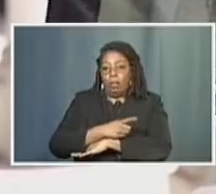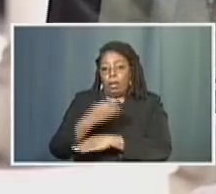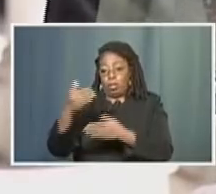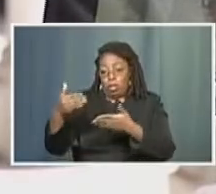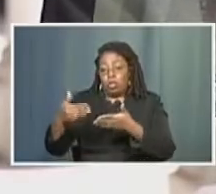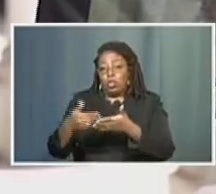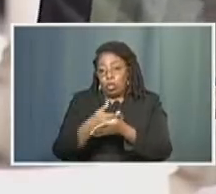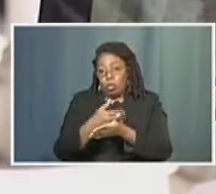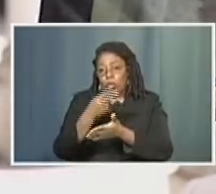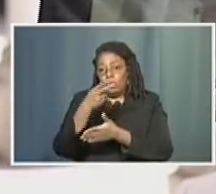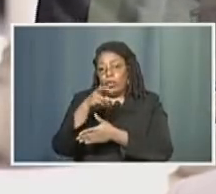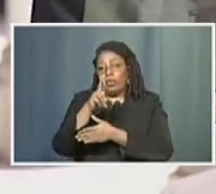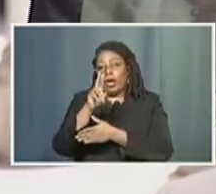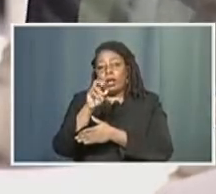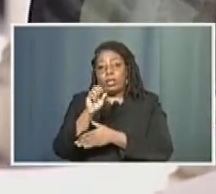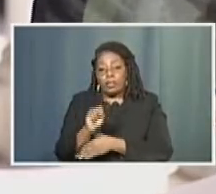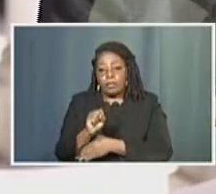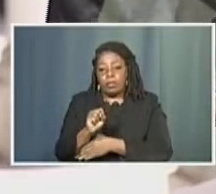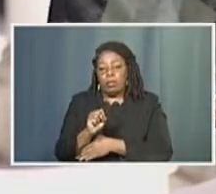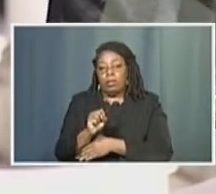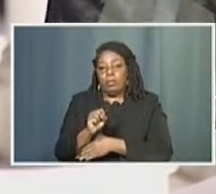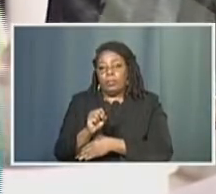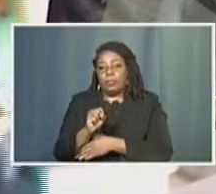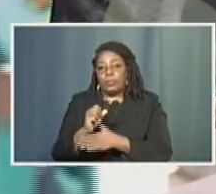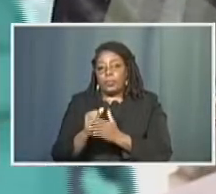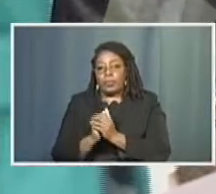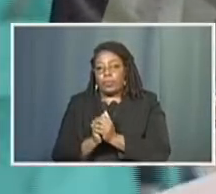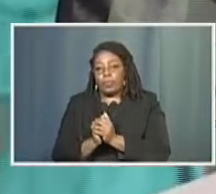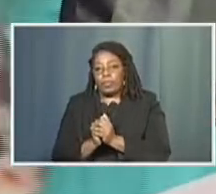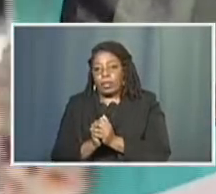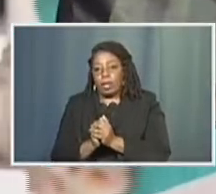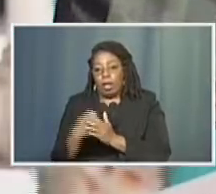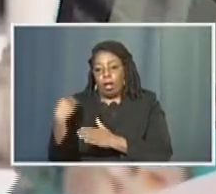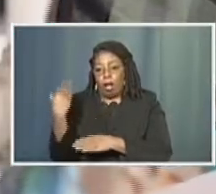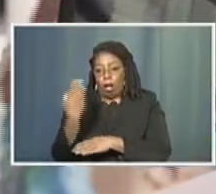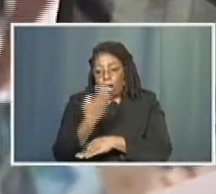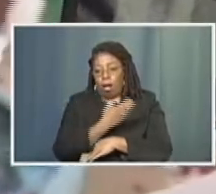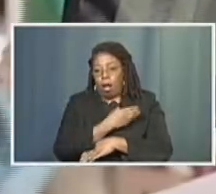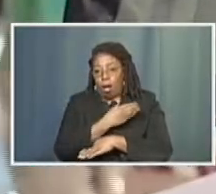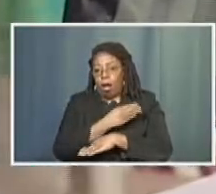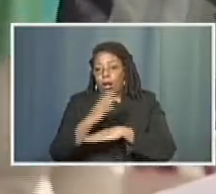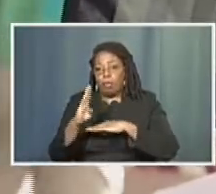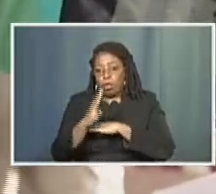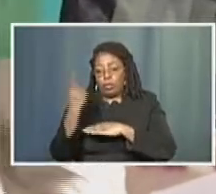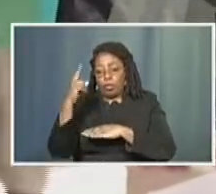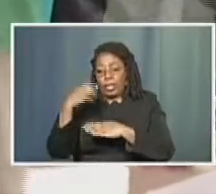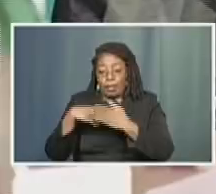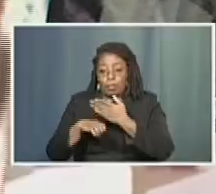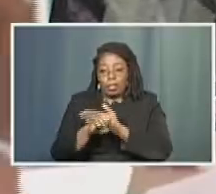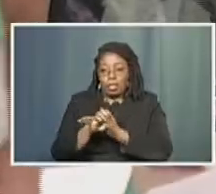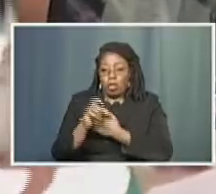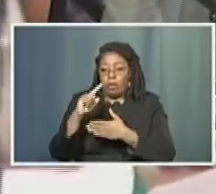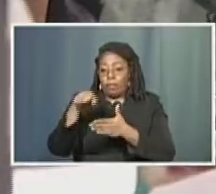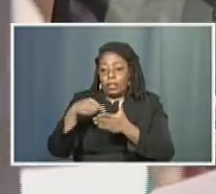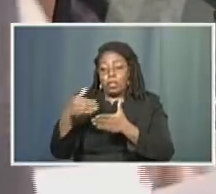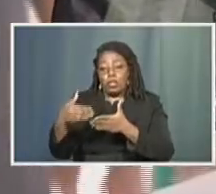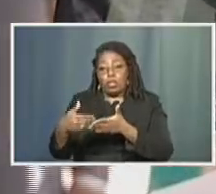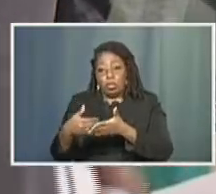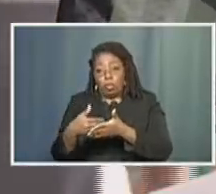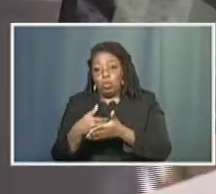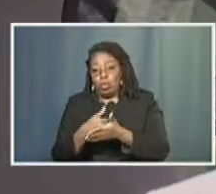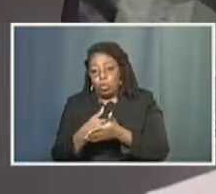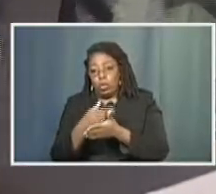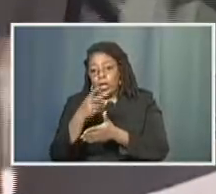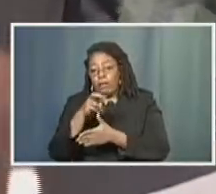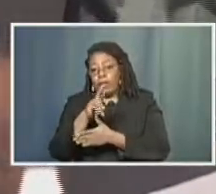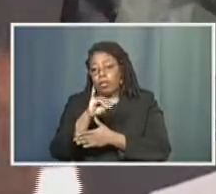mutation. Our borders are one of the most vulnerable areas for the importation of this new strain. And so